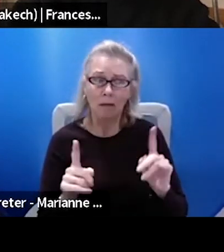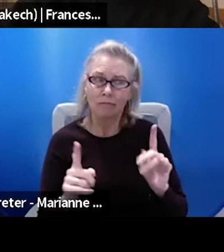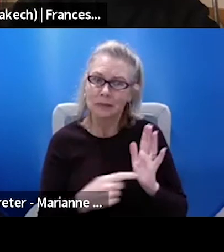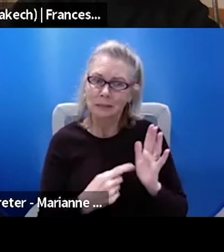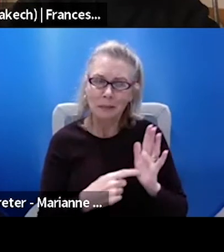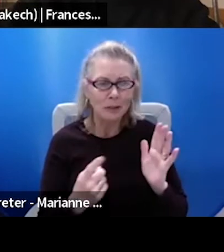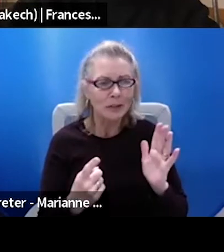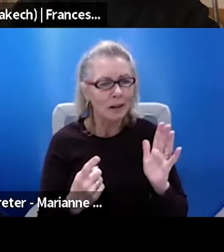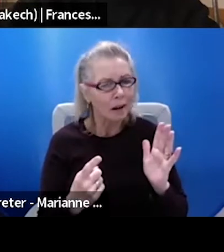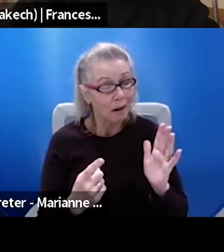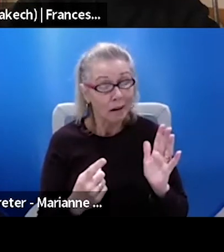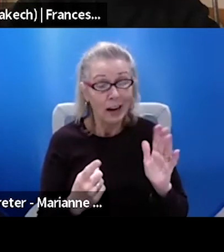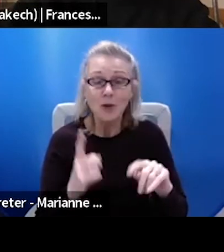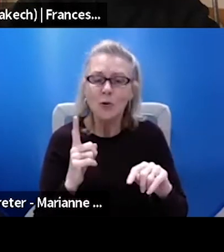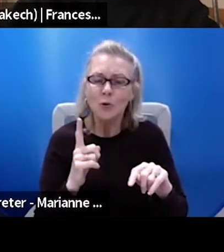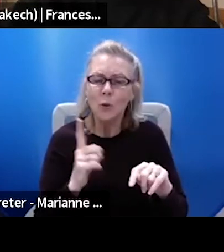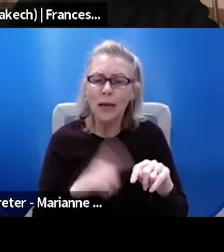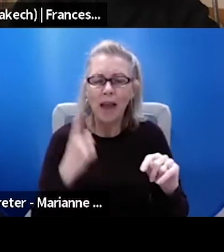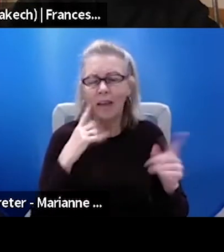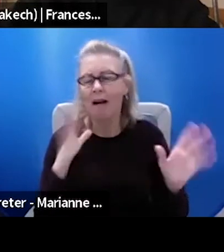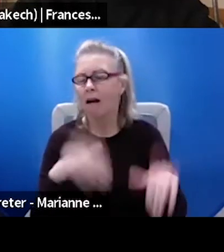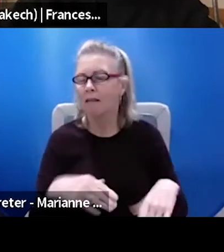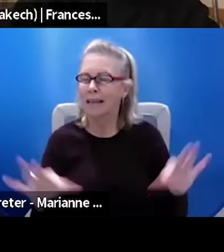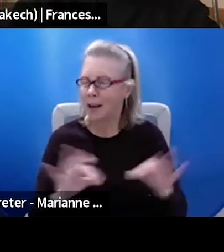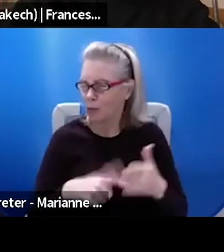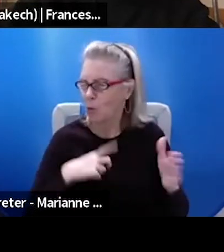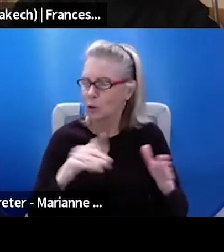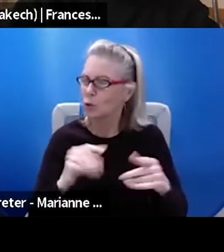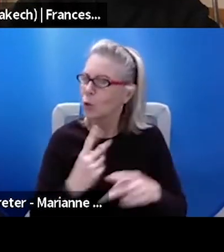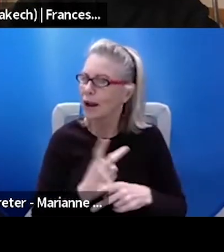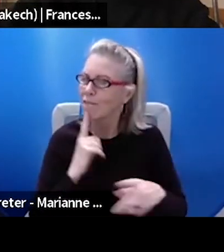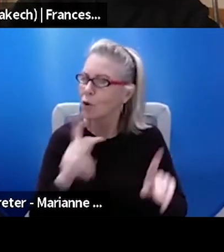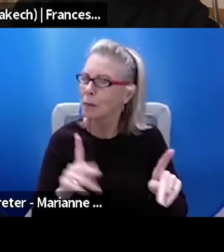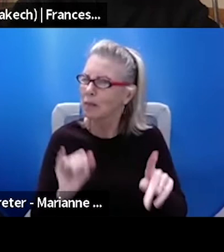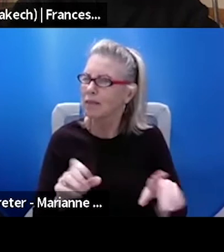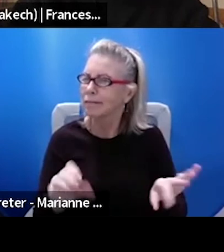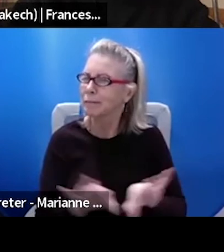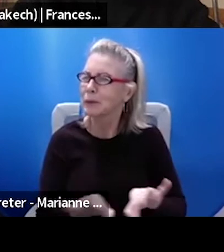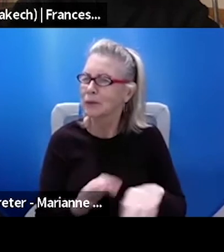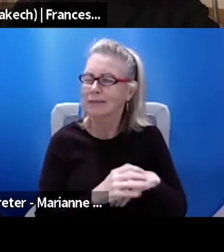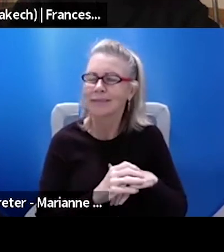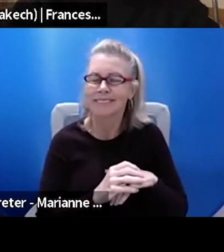we do to care for other people. So, yeah.